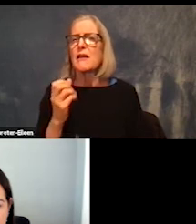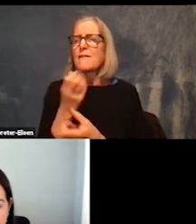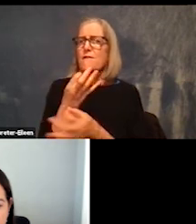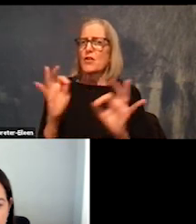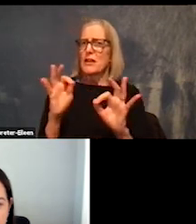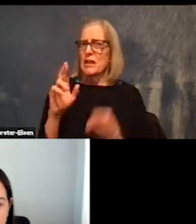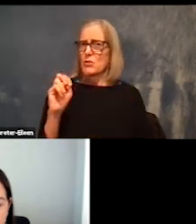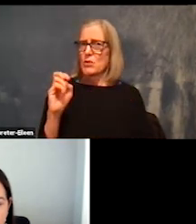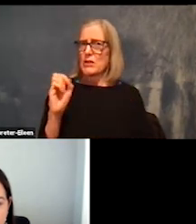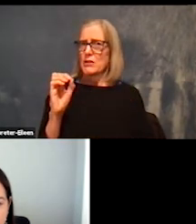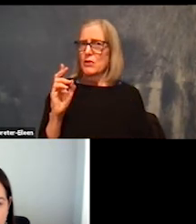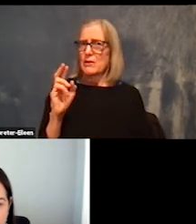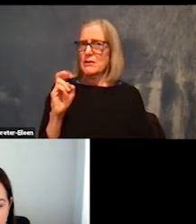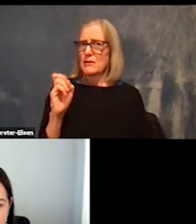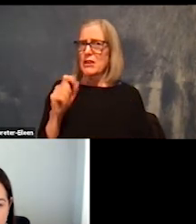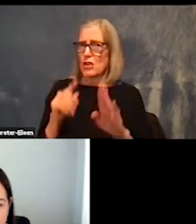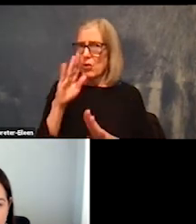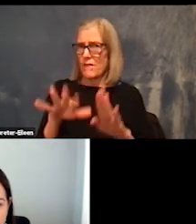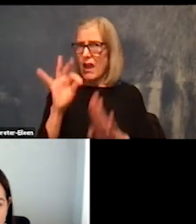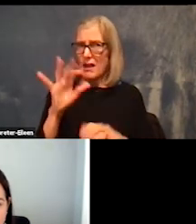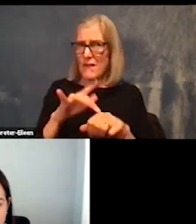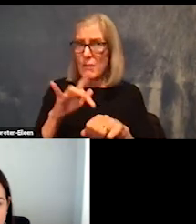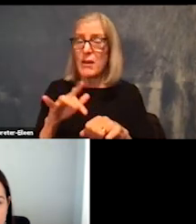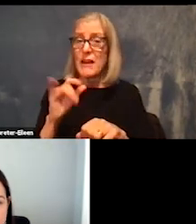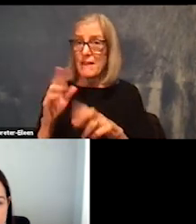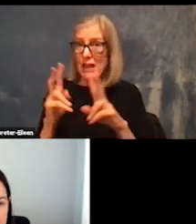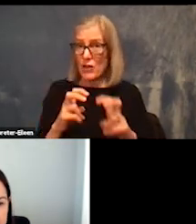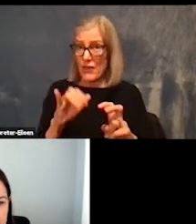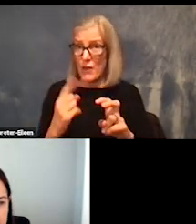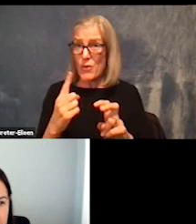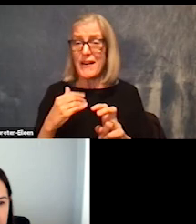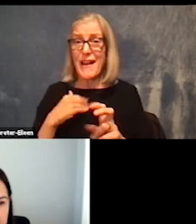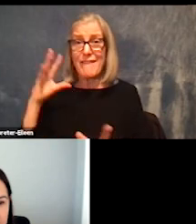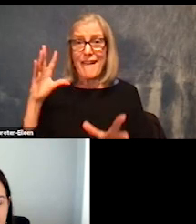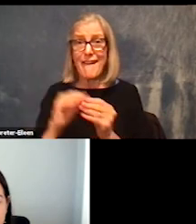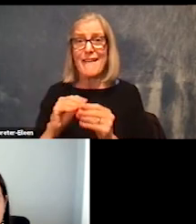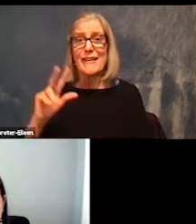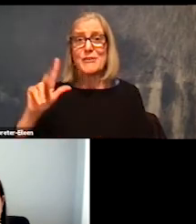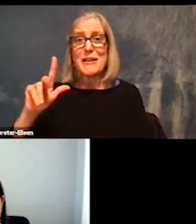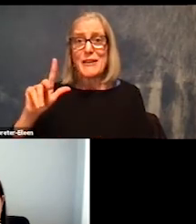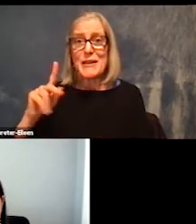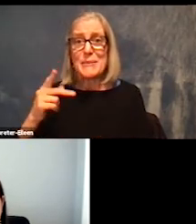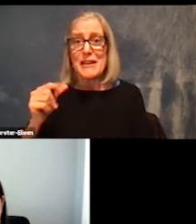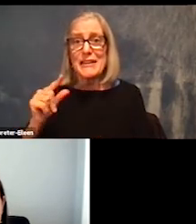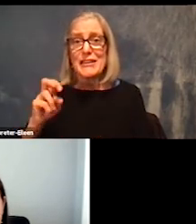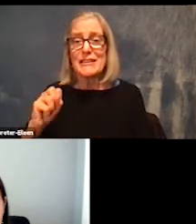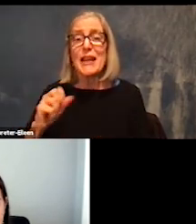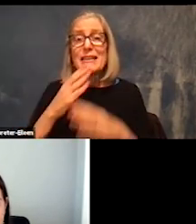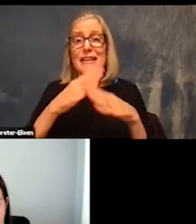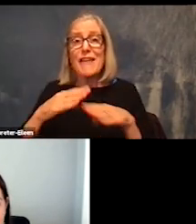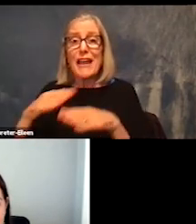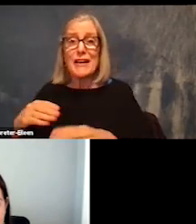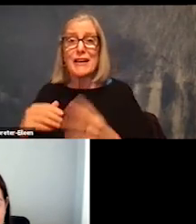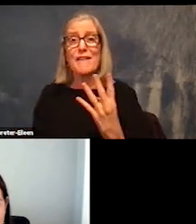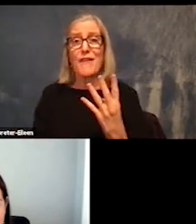find valuable. It actually is 23 pages long, but it's divided into 4 categories. So don't go there unless you have